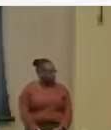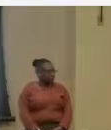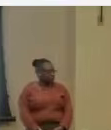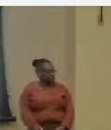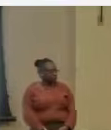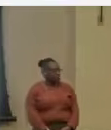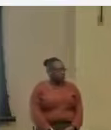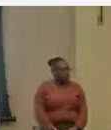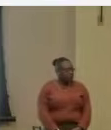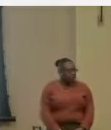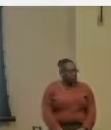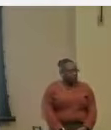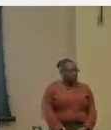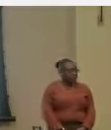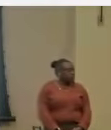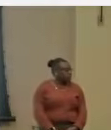Okay.